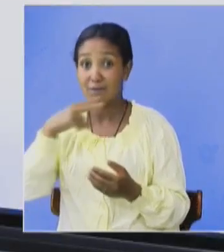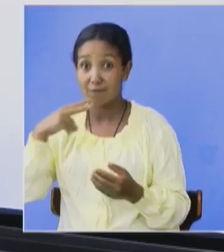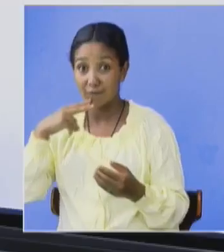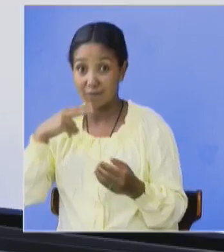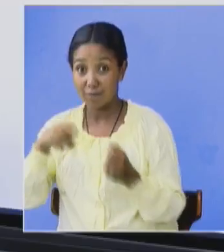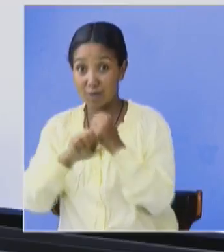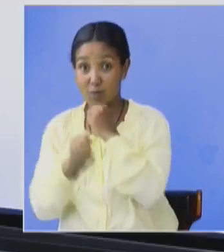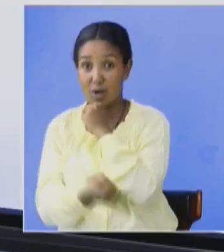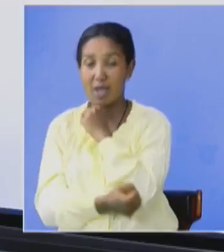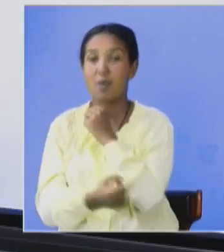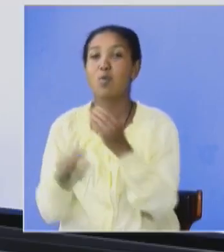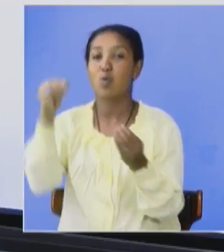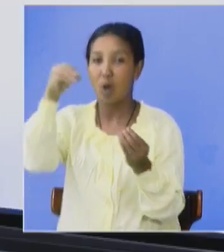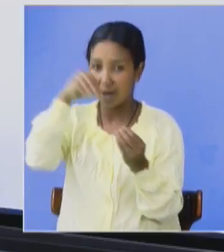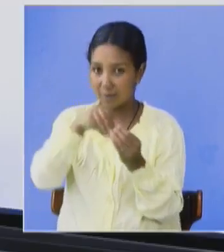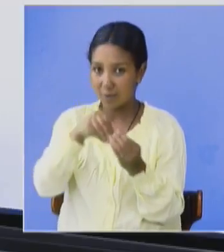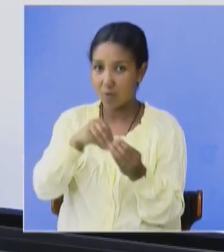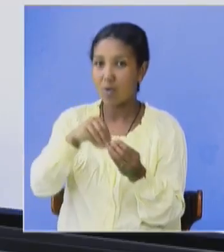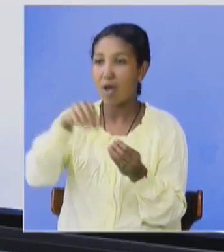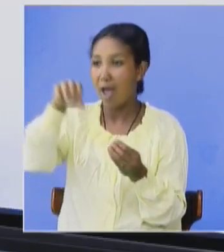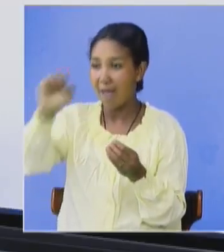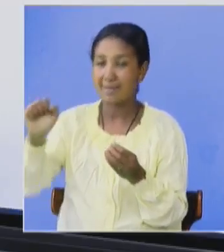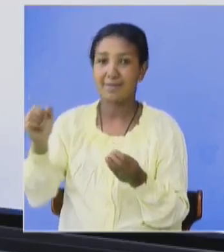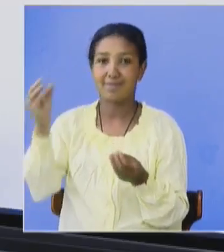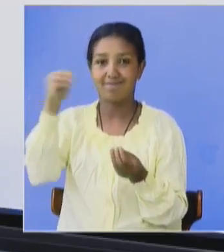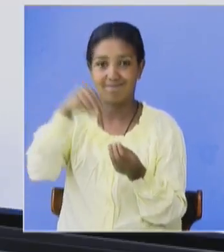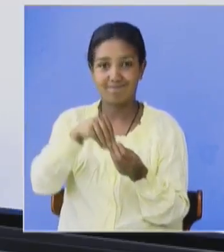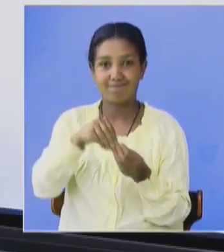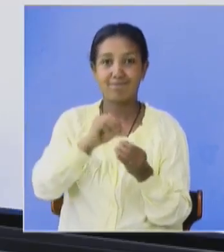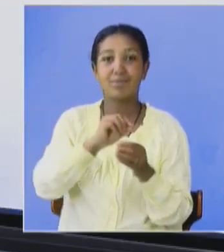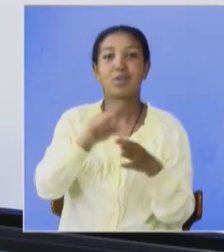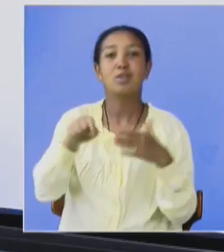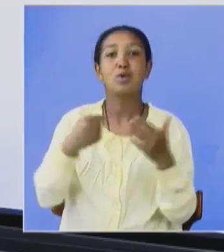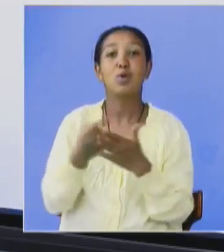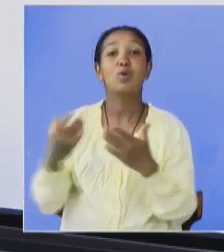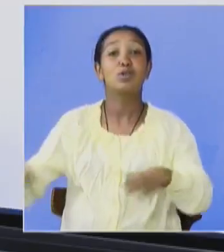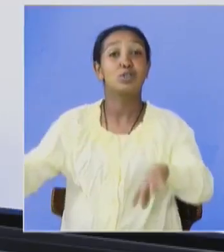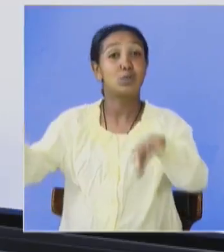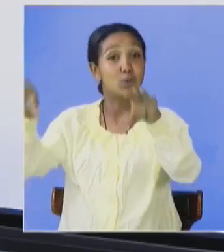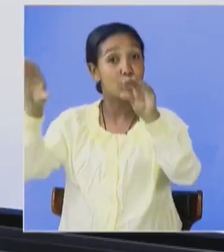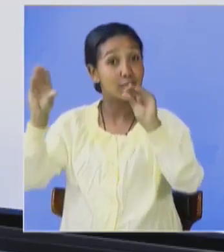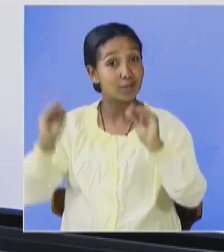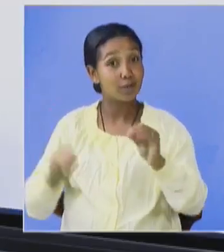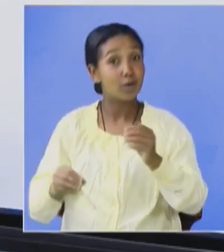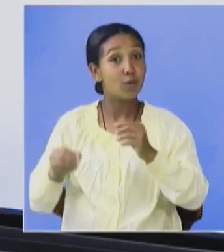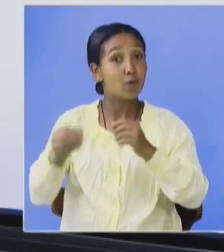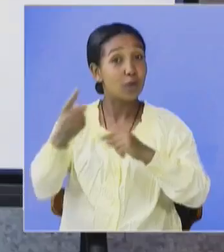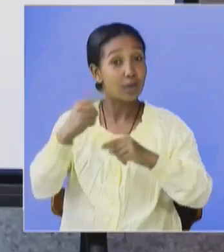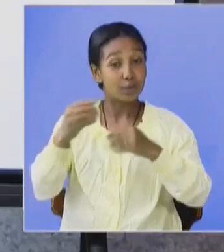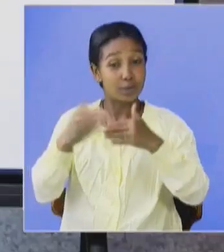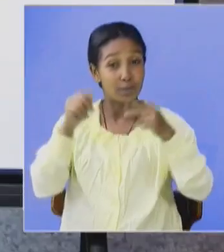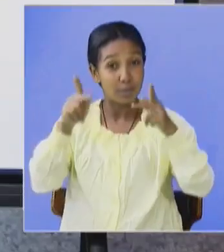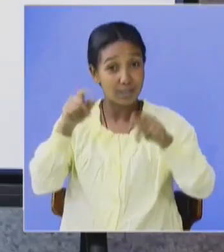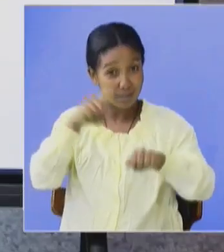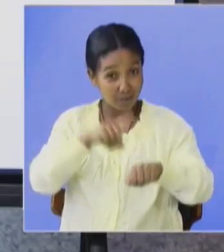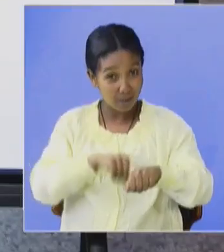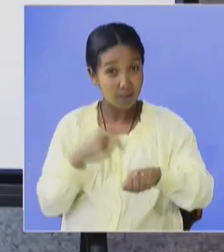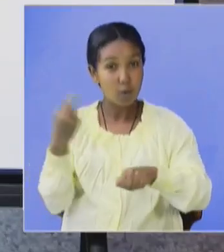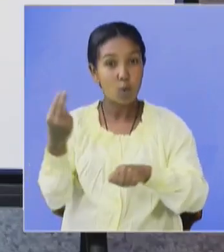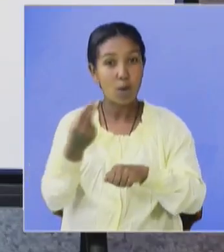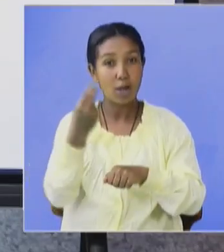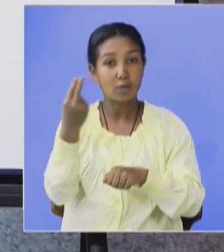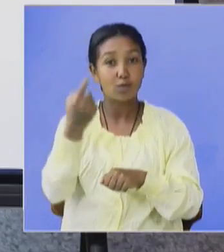base verb. We just add what? S. So students, when we come to simple present tense, we can use